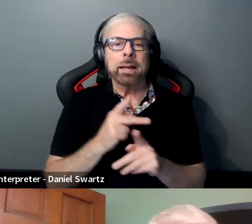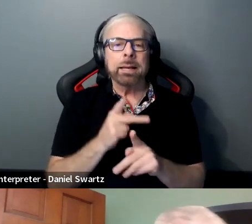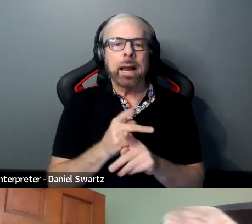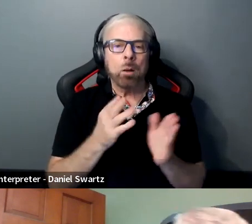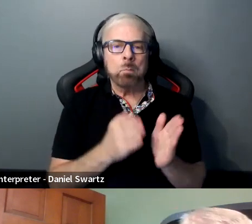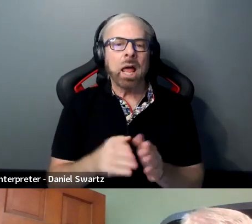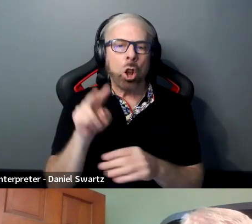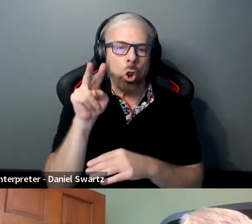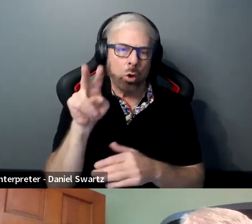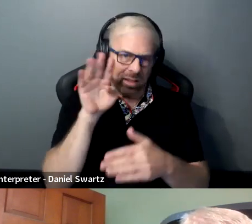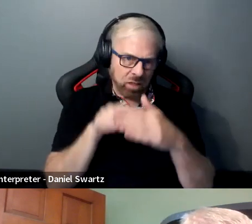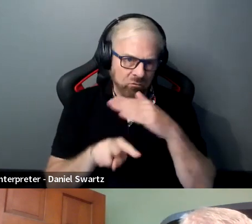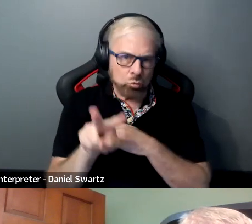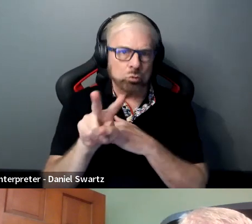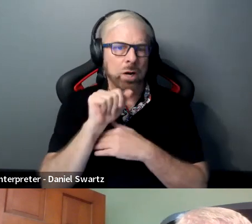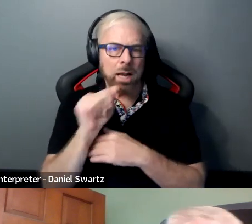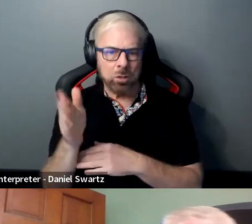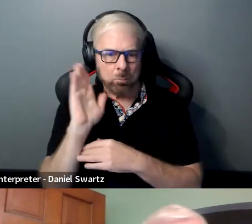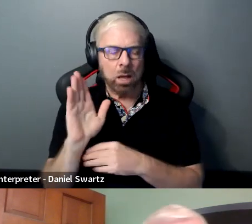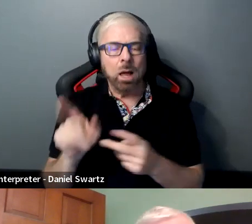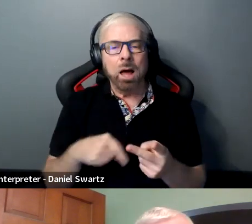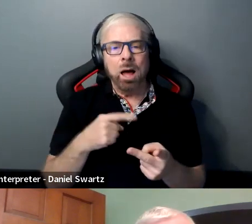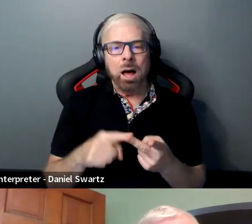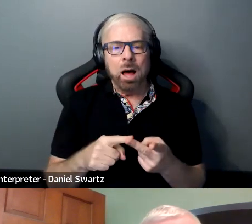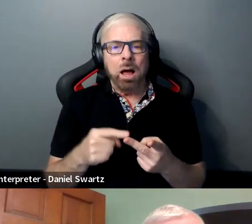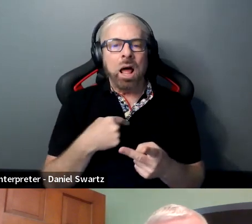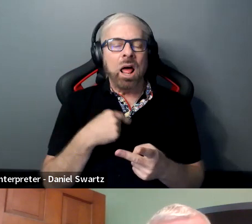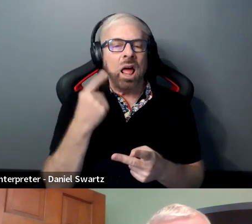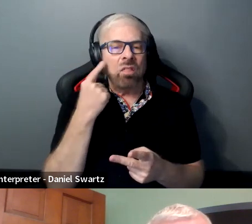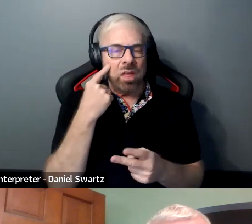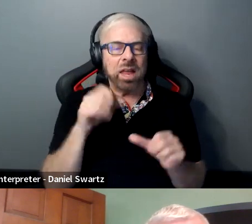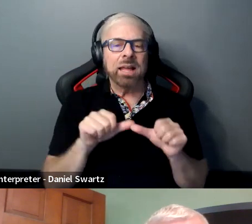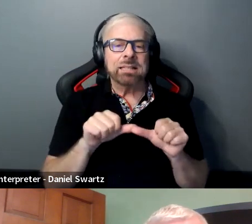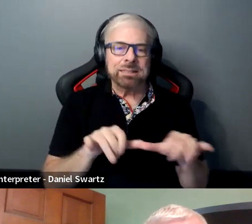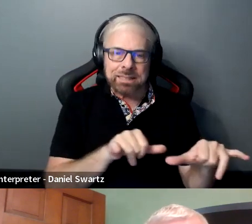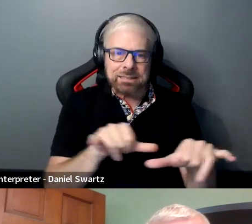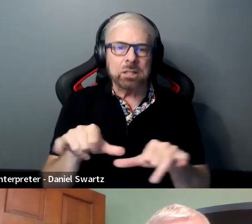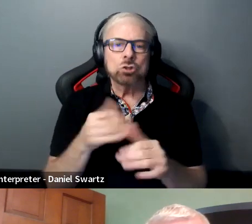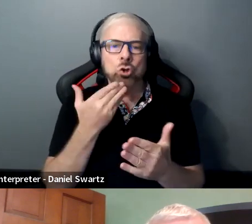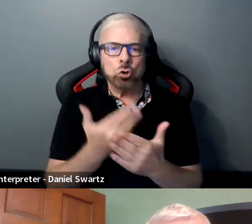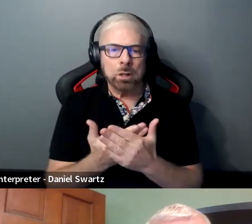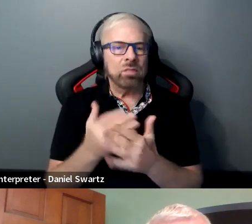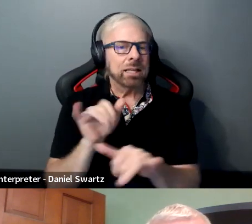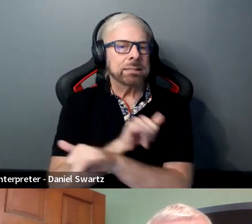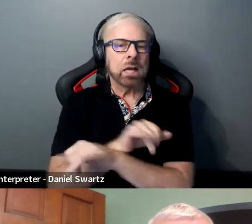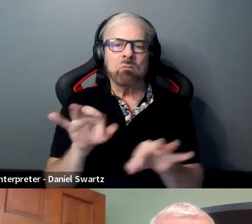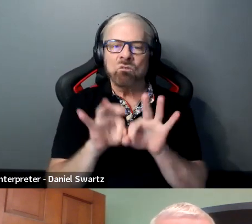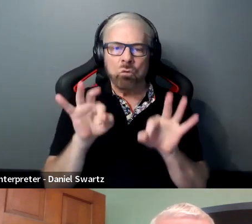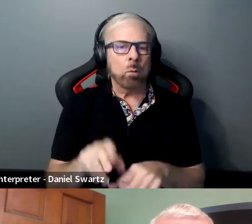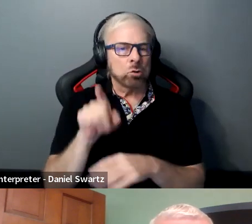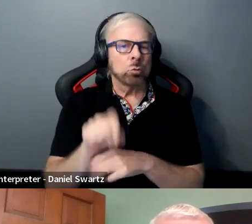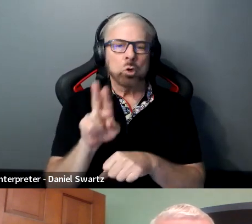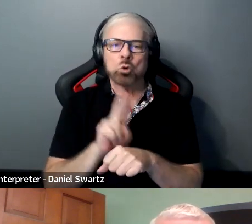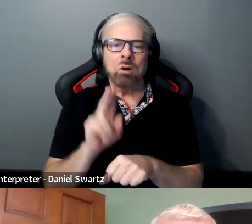at the past. And I think consistency is good, and I think the same form should be used for